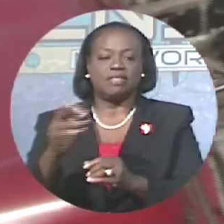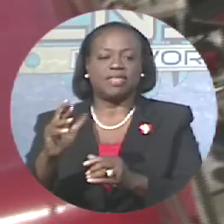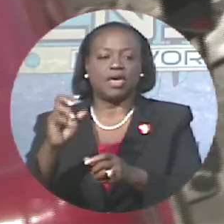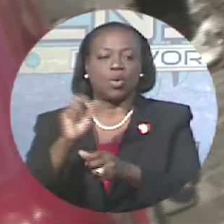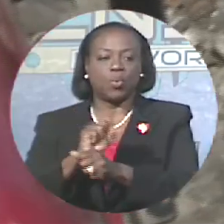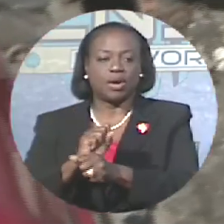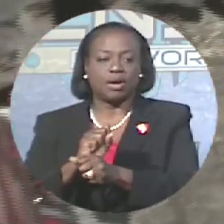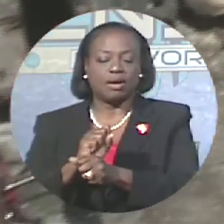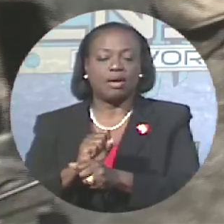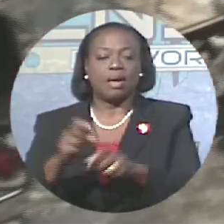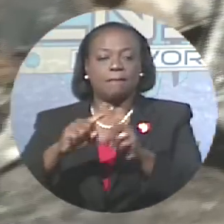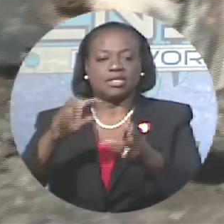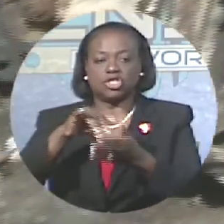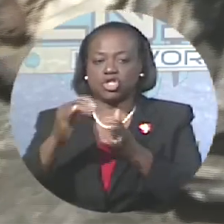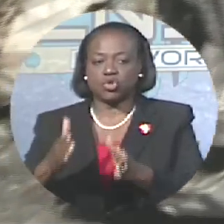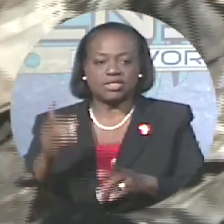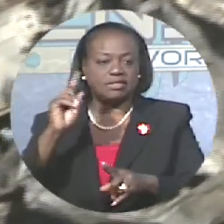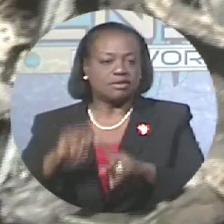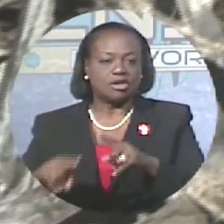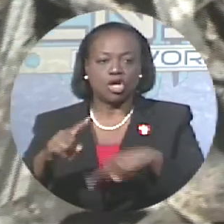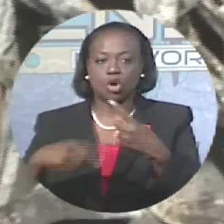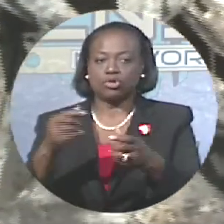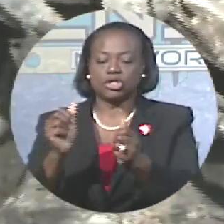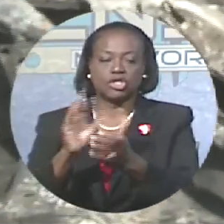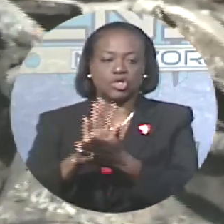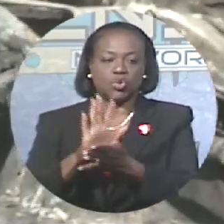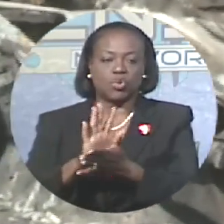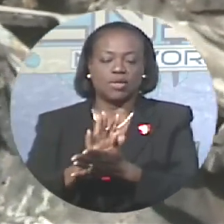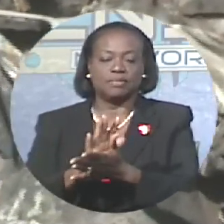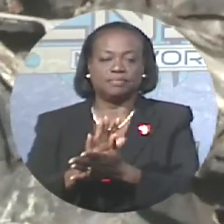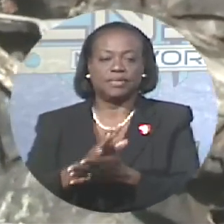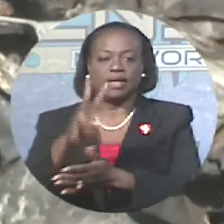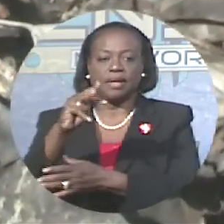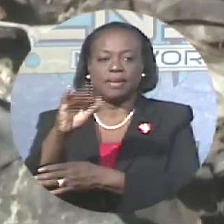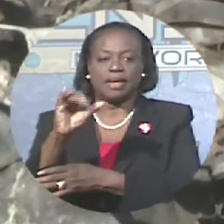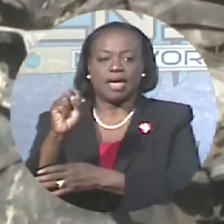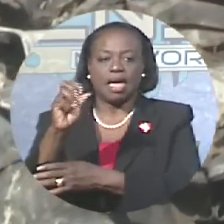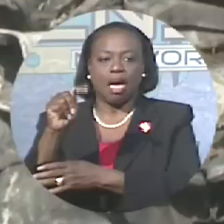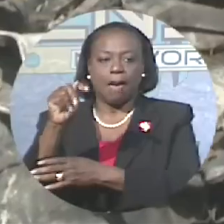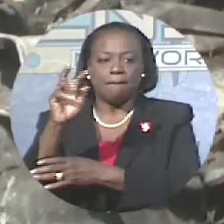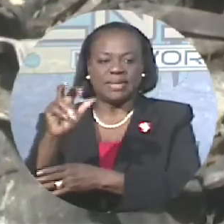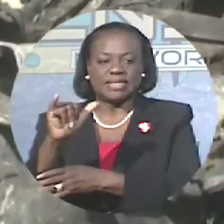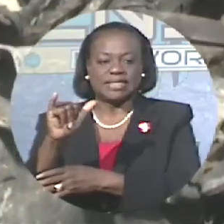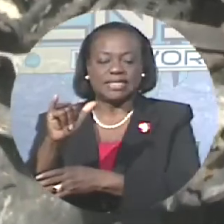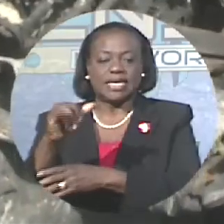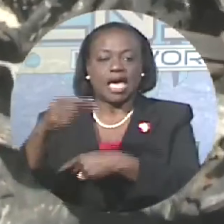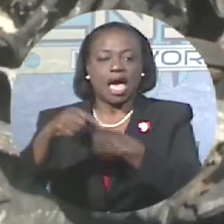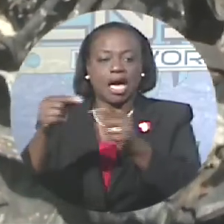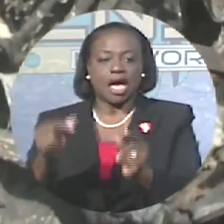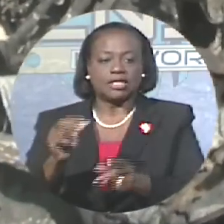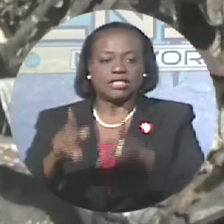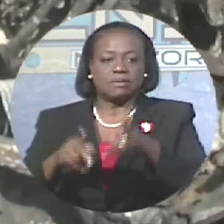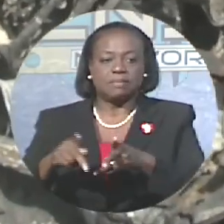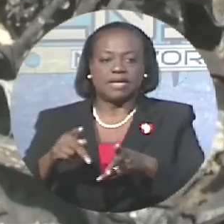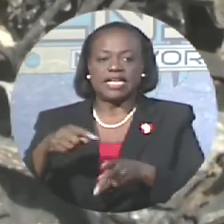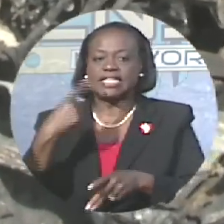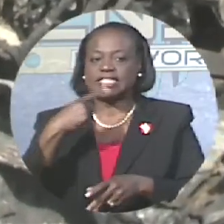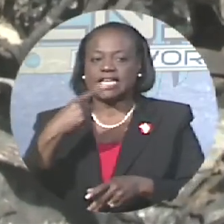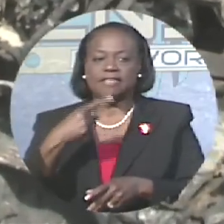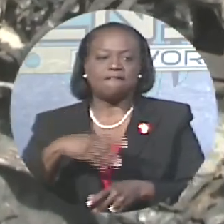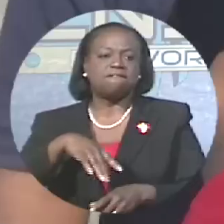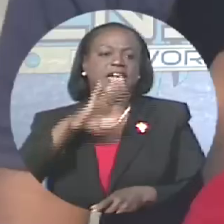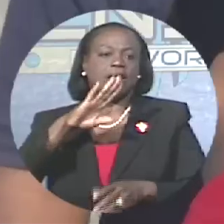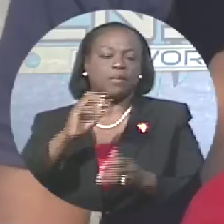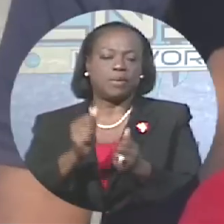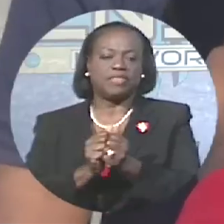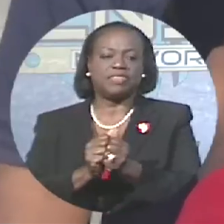a third day of school. Now, angry Misty Gardens residents Peggy and Derek Kelly say they're fed up with the car dump and it needs to be